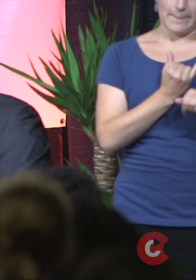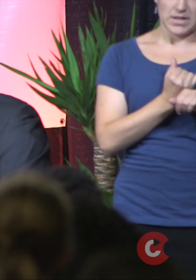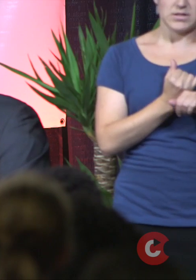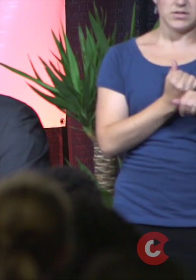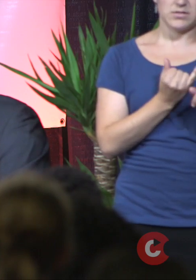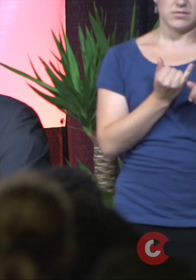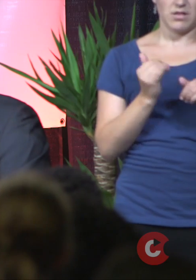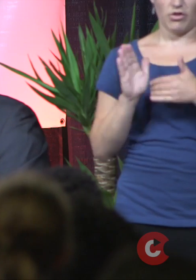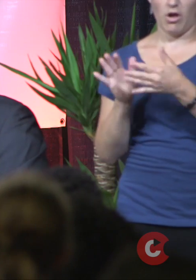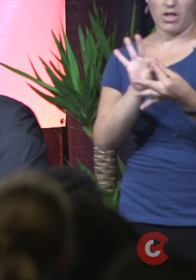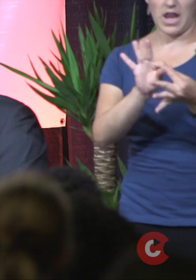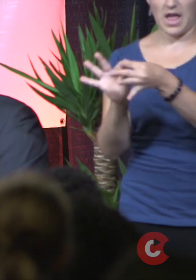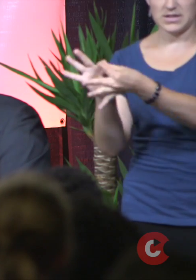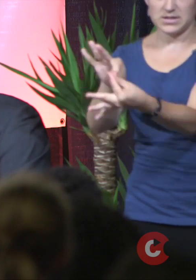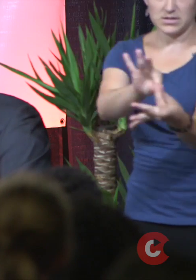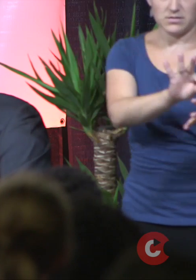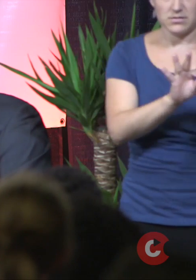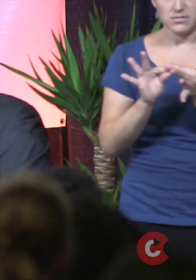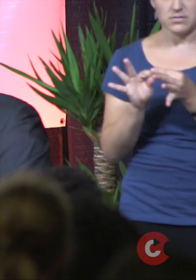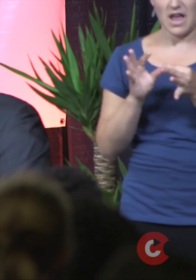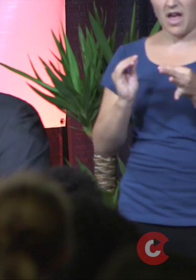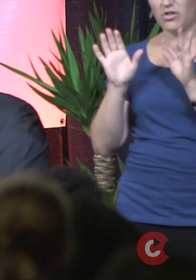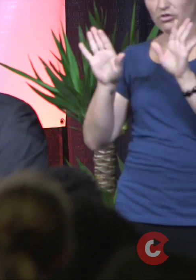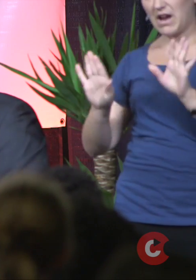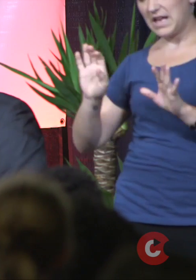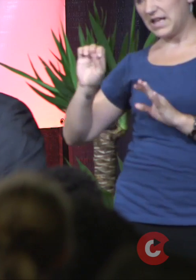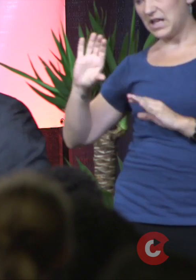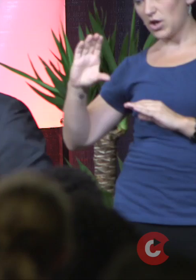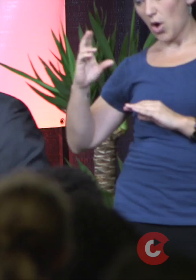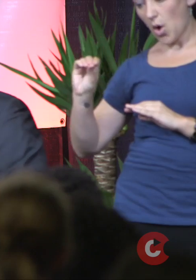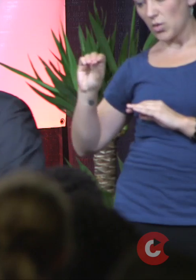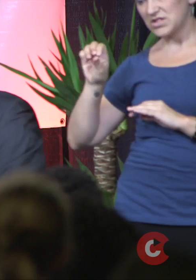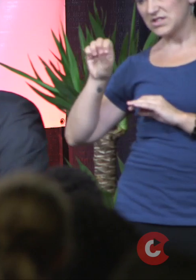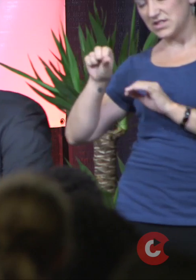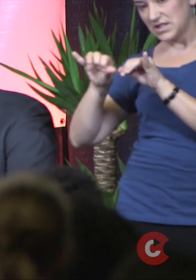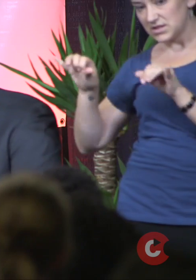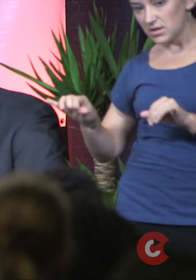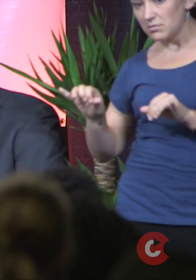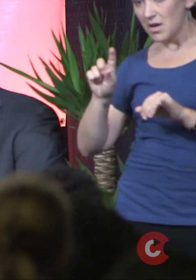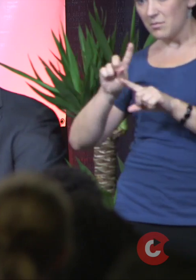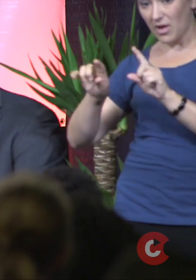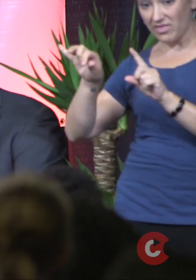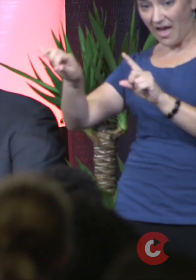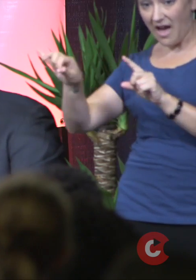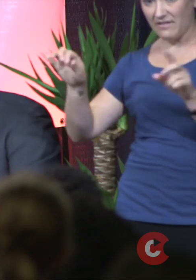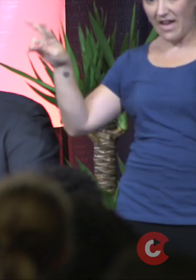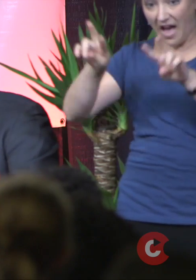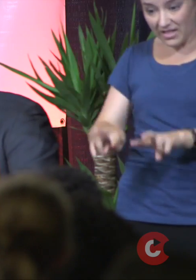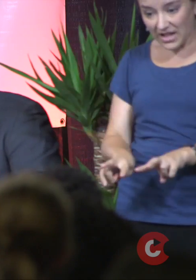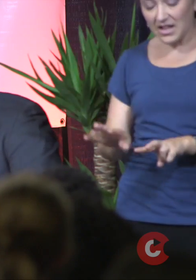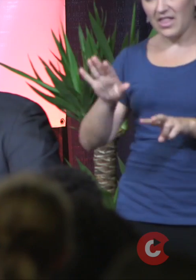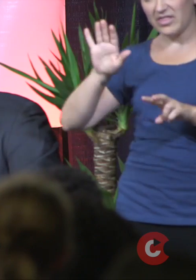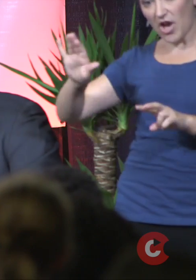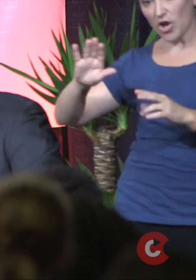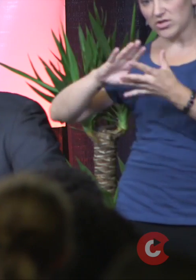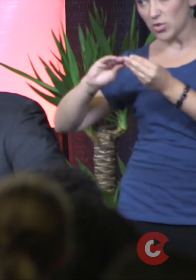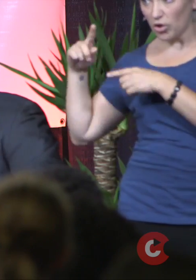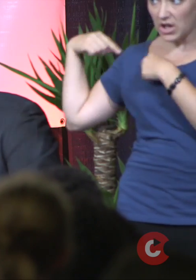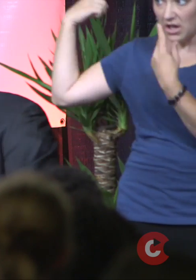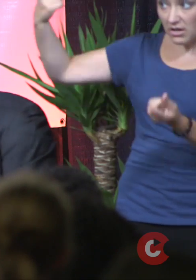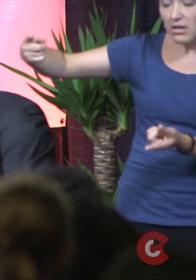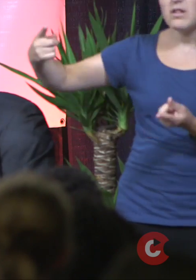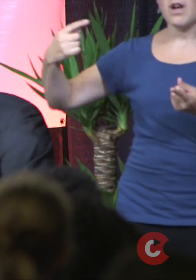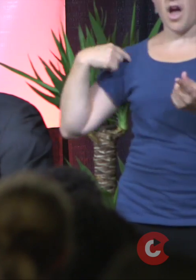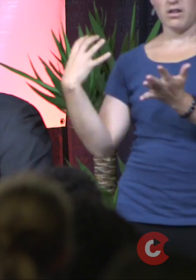connected to the world's greatest ecosystem. But I was actually leveraging the Valley's mythology internally to